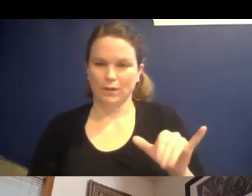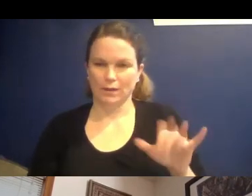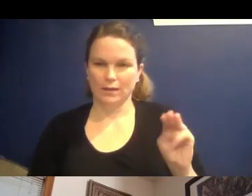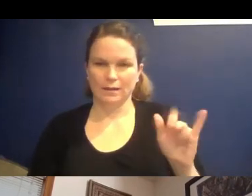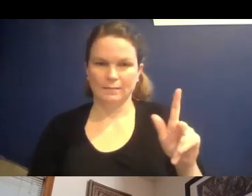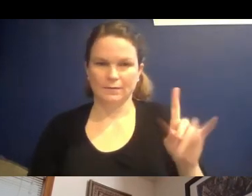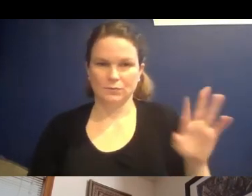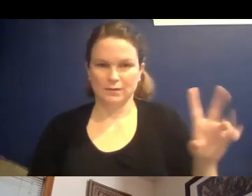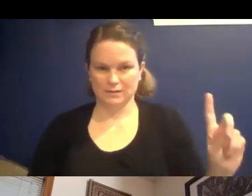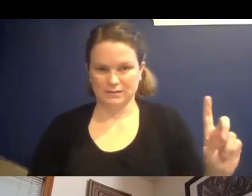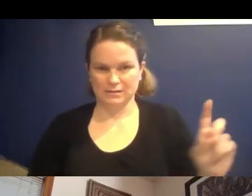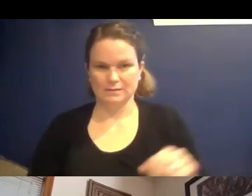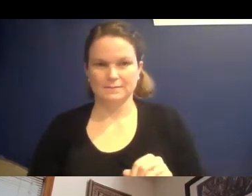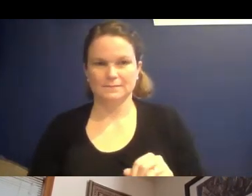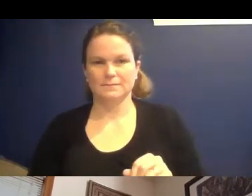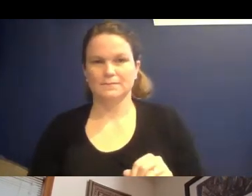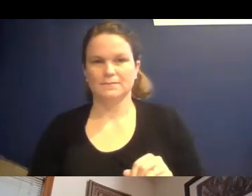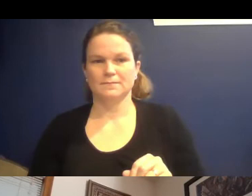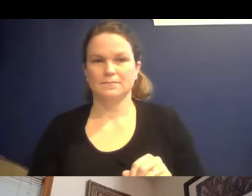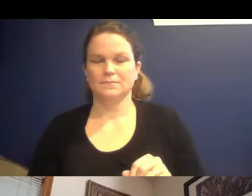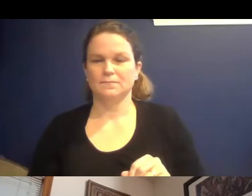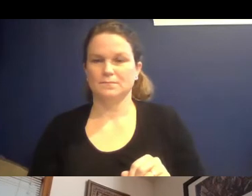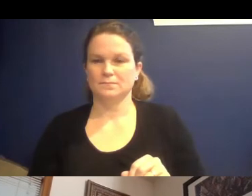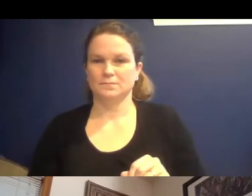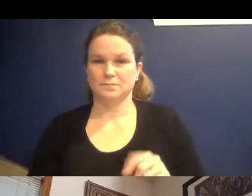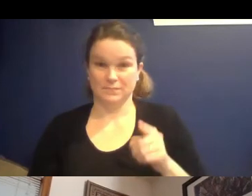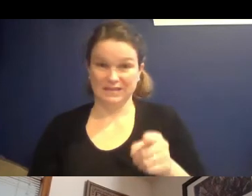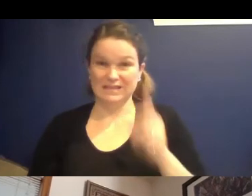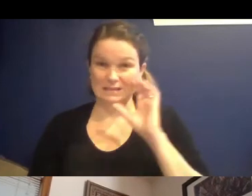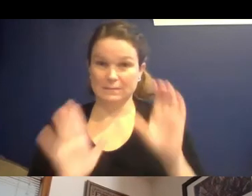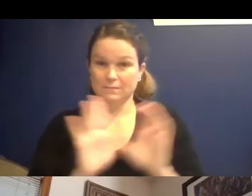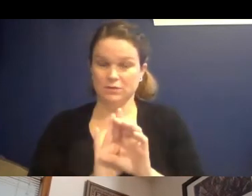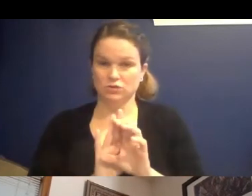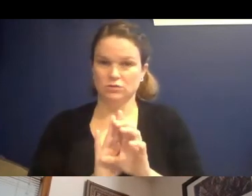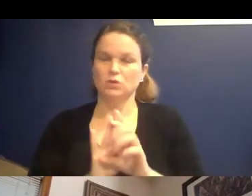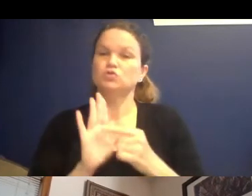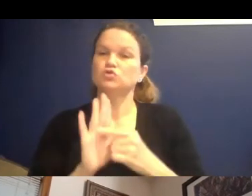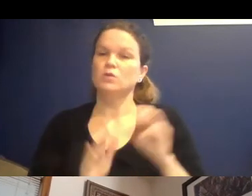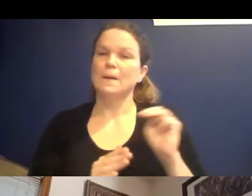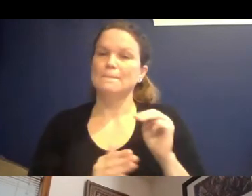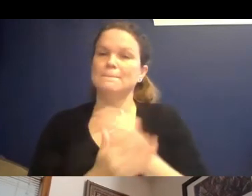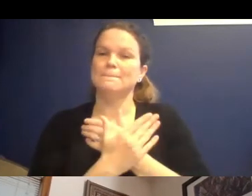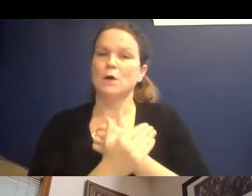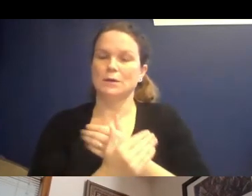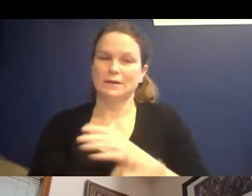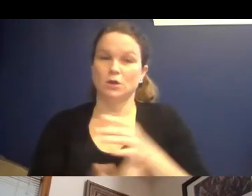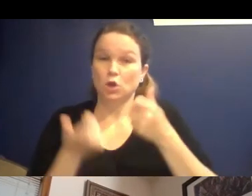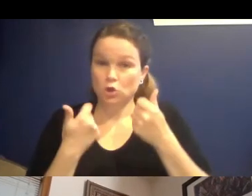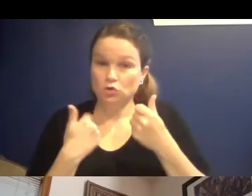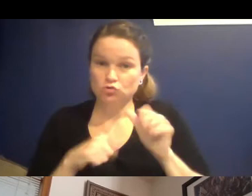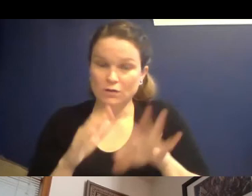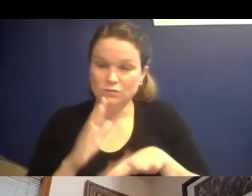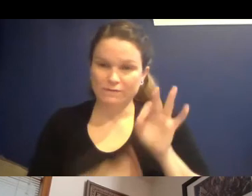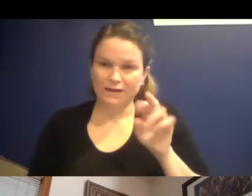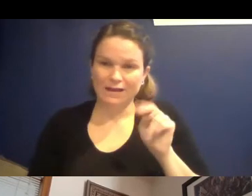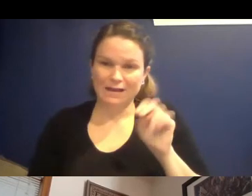Asclepias speciosa. So this picture is of a monarch butterfly trying to find nectar